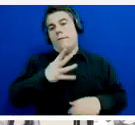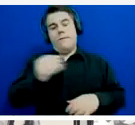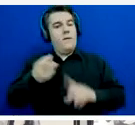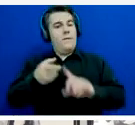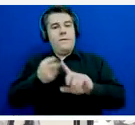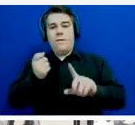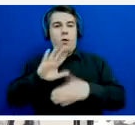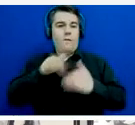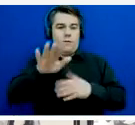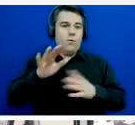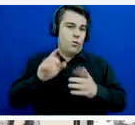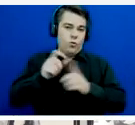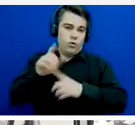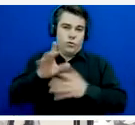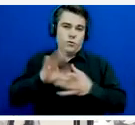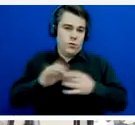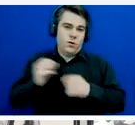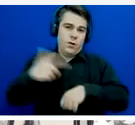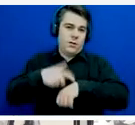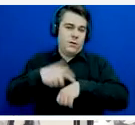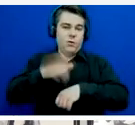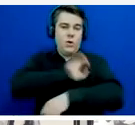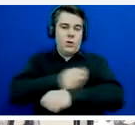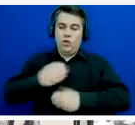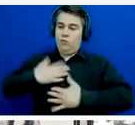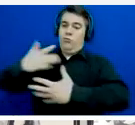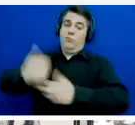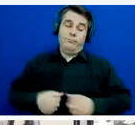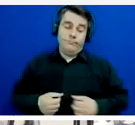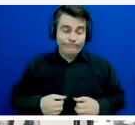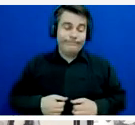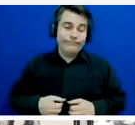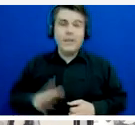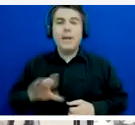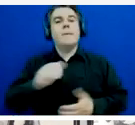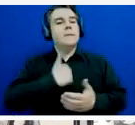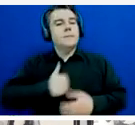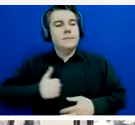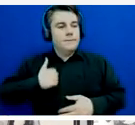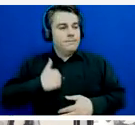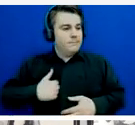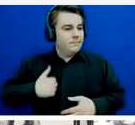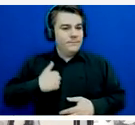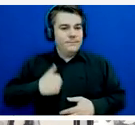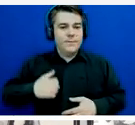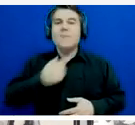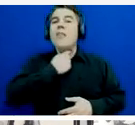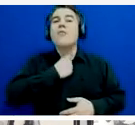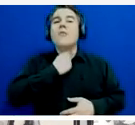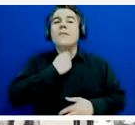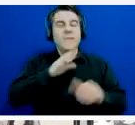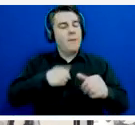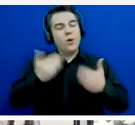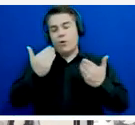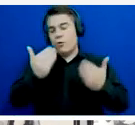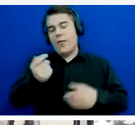that you speak all the time, the energy that you give off to people. And I apologize for the something in my throat, so I'm going to cut this a